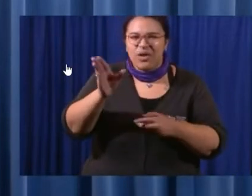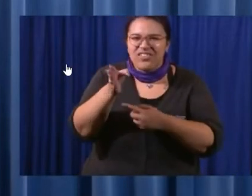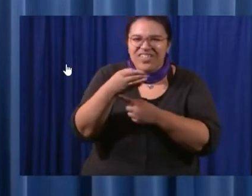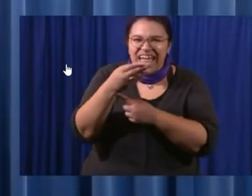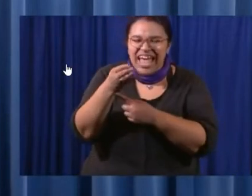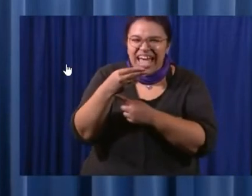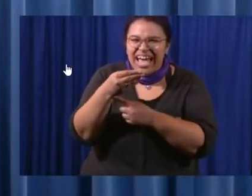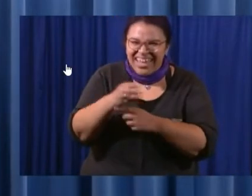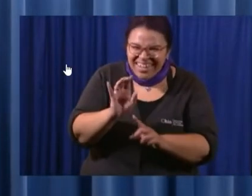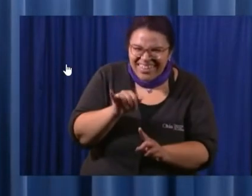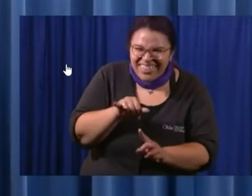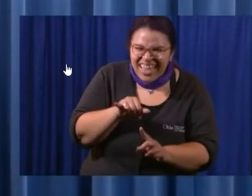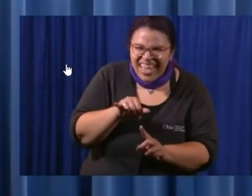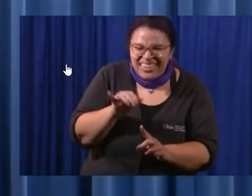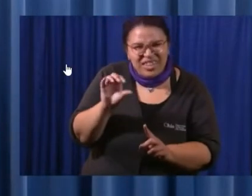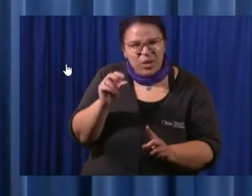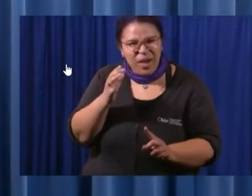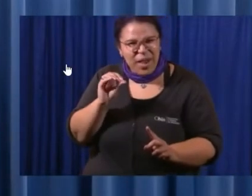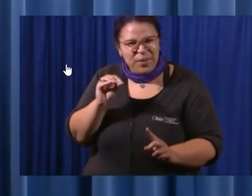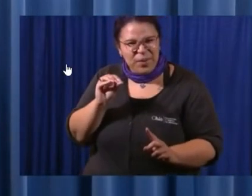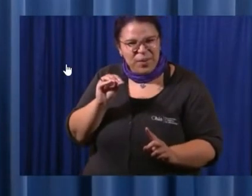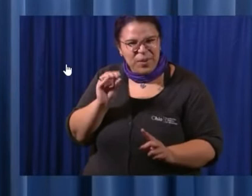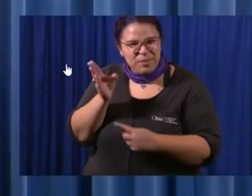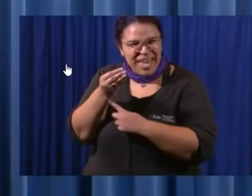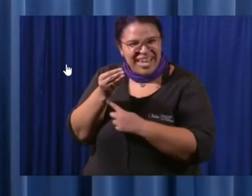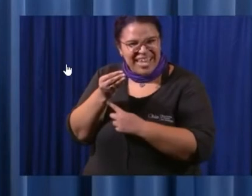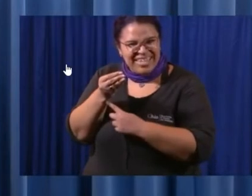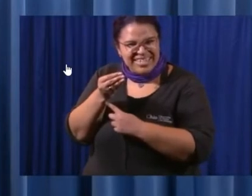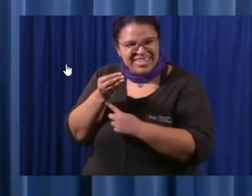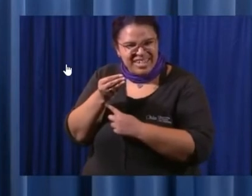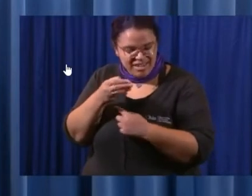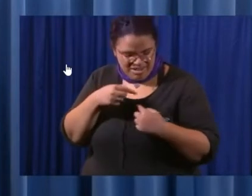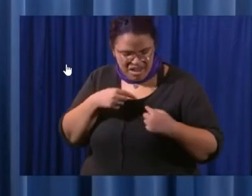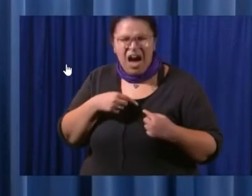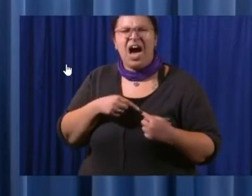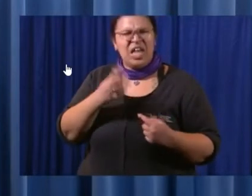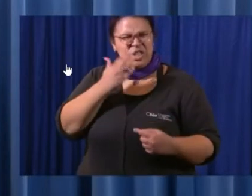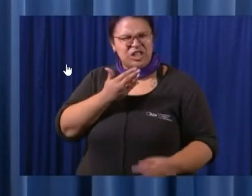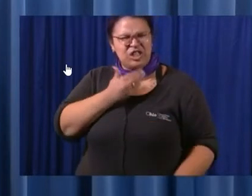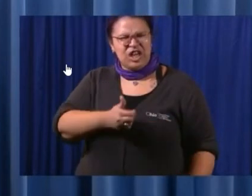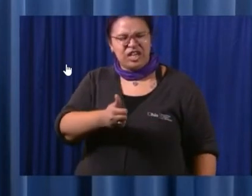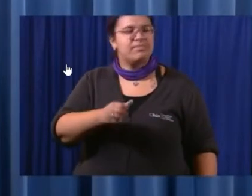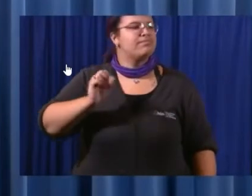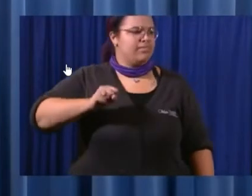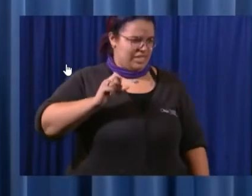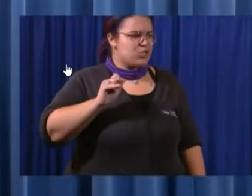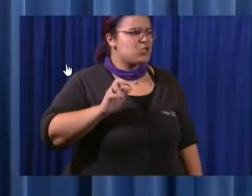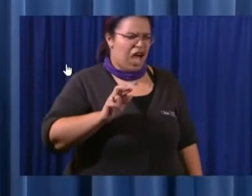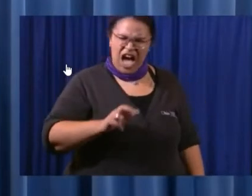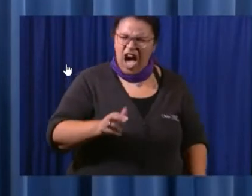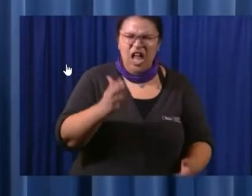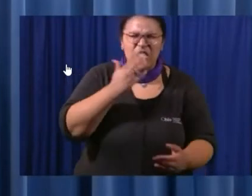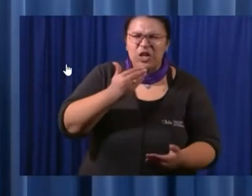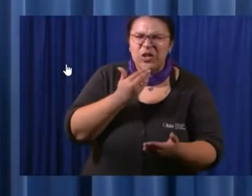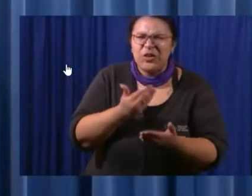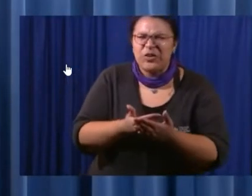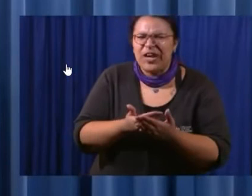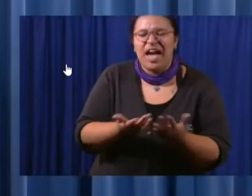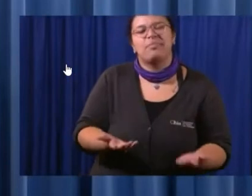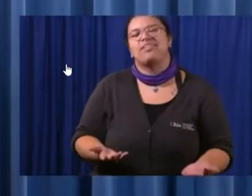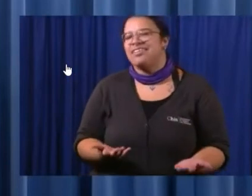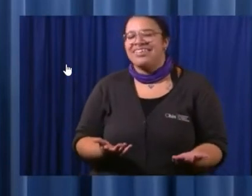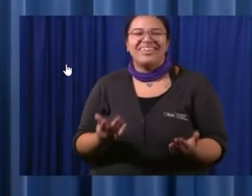like the Ohio pennant there? Looks good? It is, yes, sir. All right, it looks good. I didn't want anybody at TV,